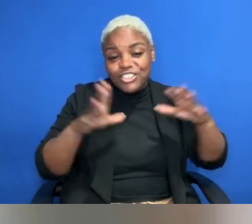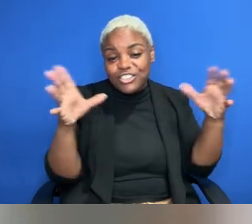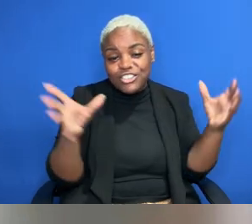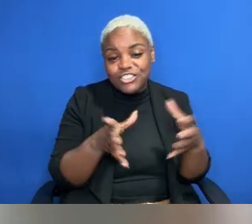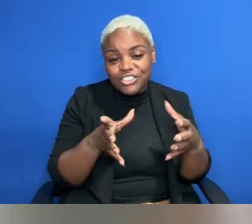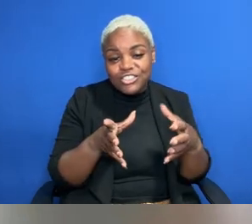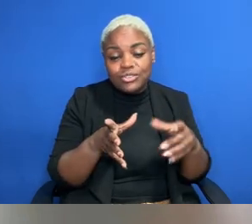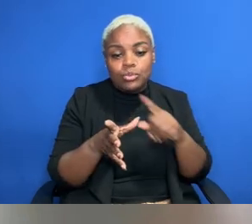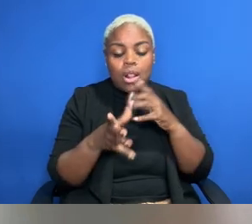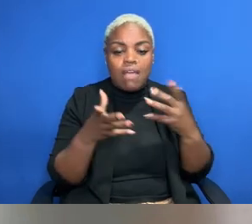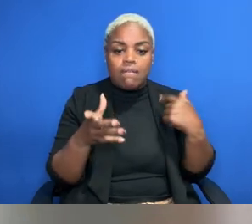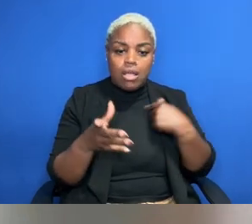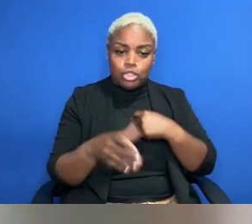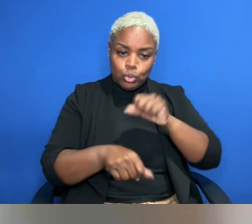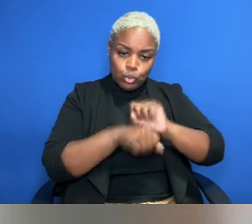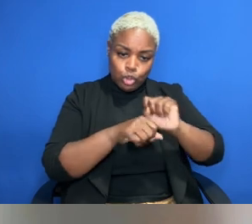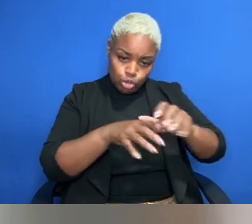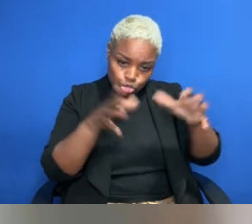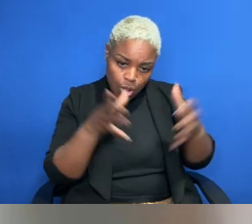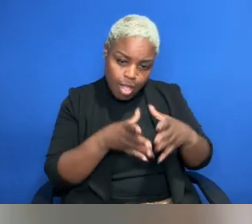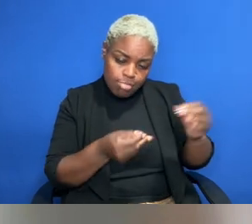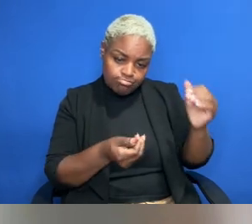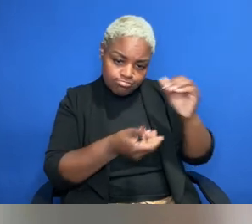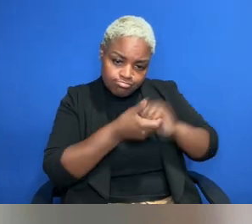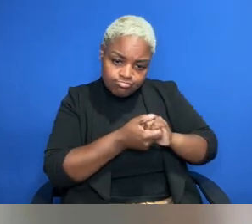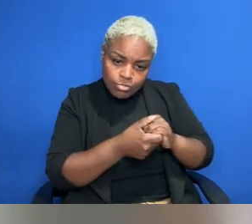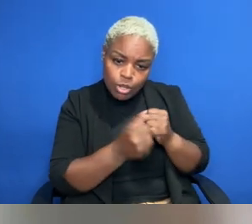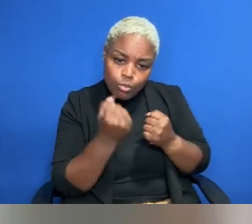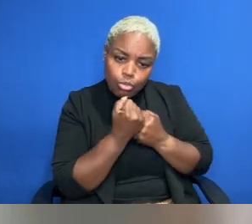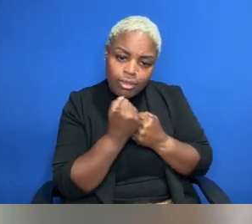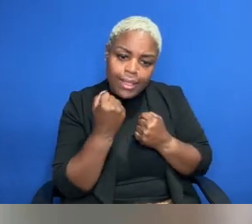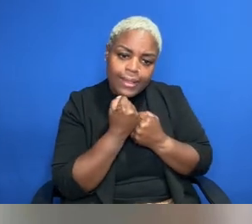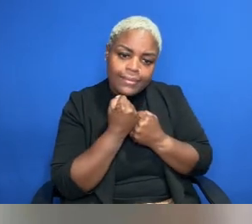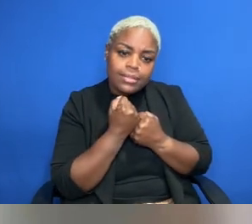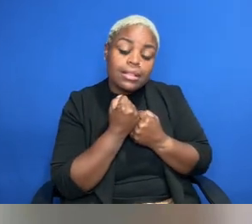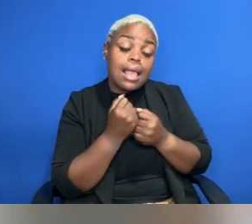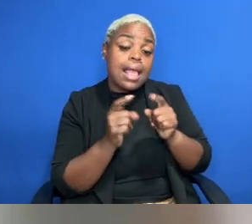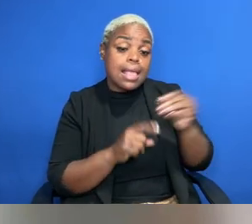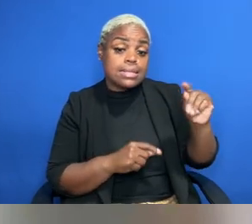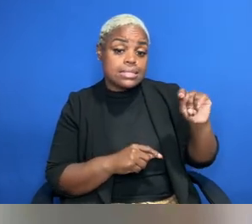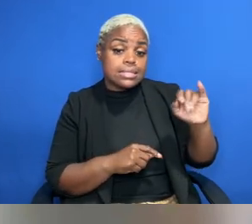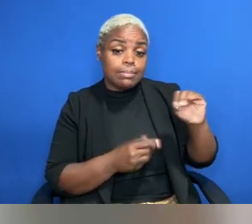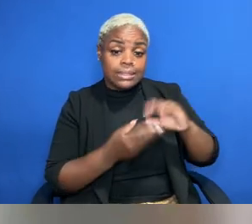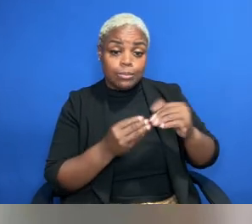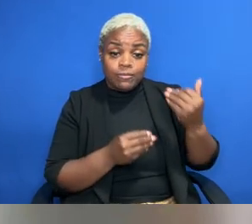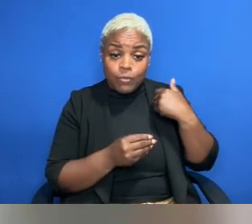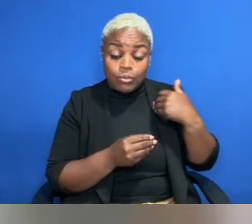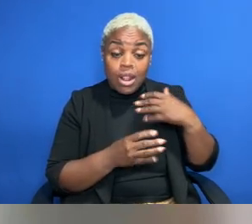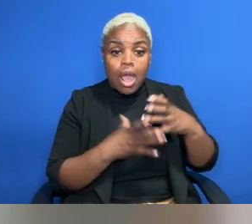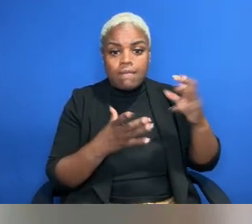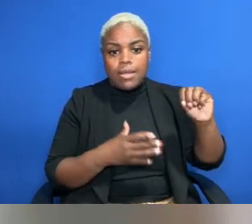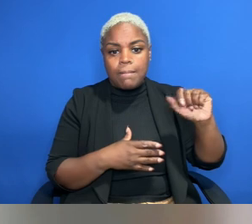It does take a village. It takes a lot of us working together and collaboratively. And as Tim was